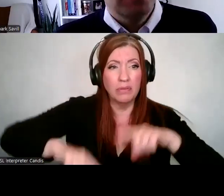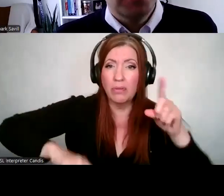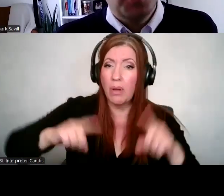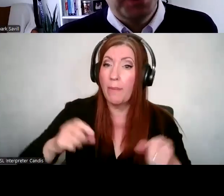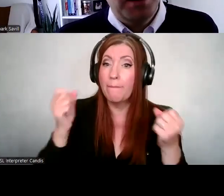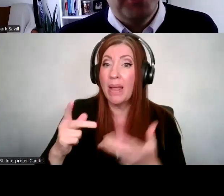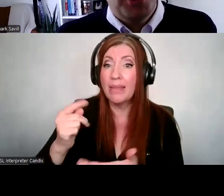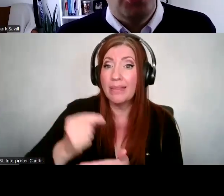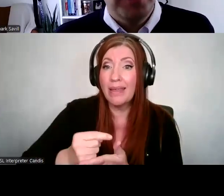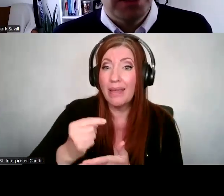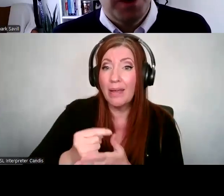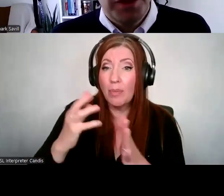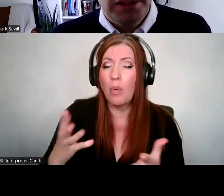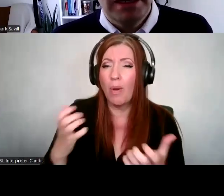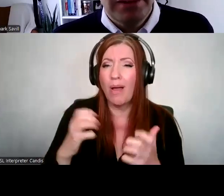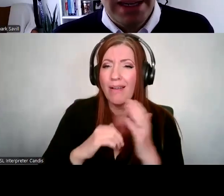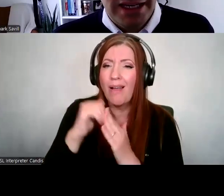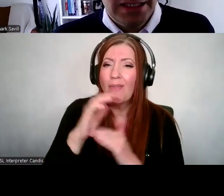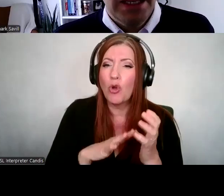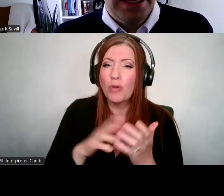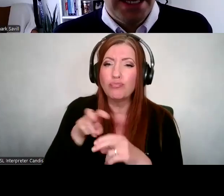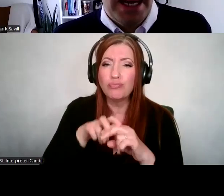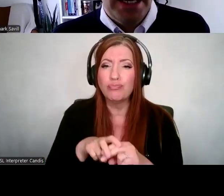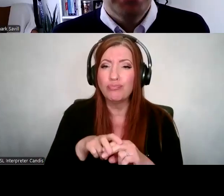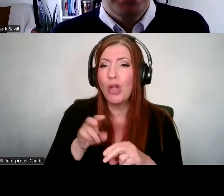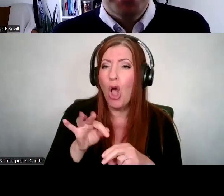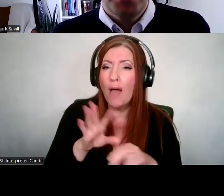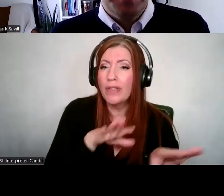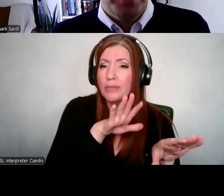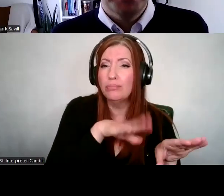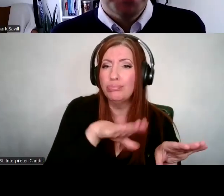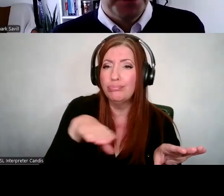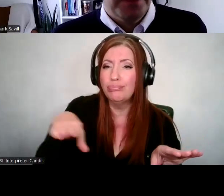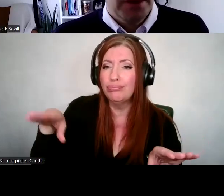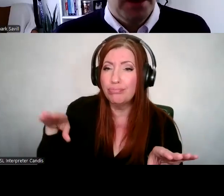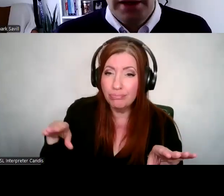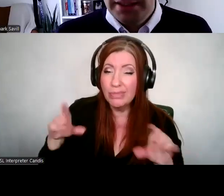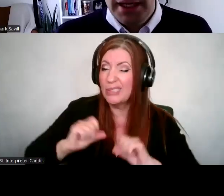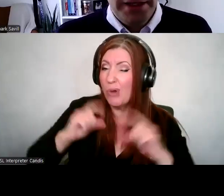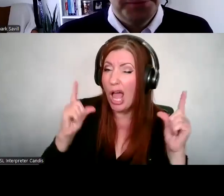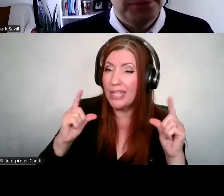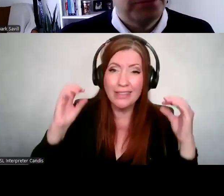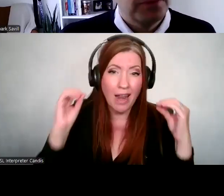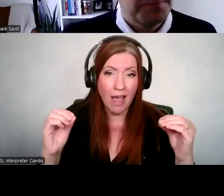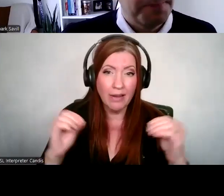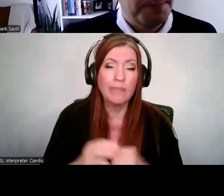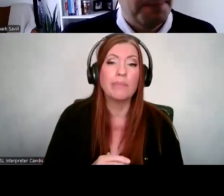therapists, they just want the comfort of an office where things are relatively neat and tidy and there's no surprises. Next slide.